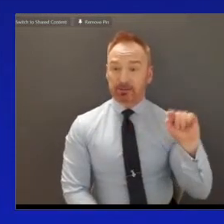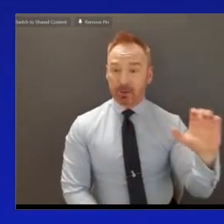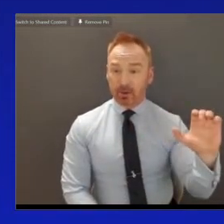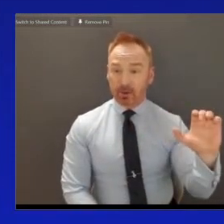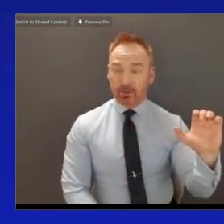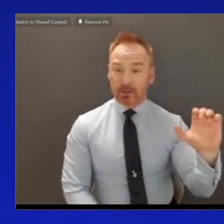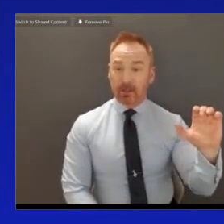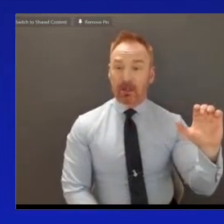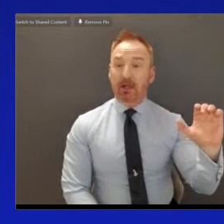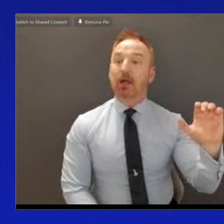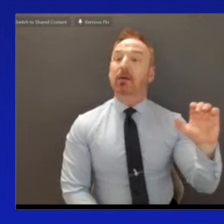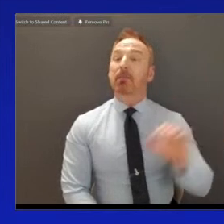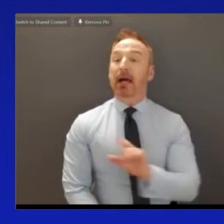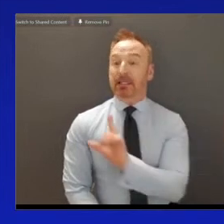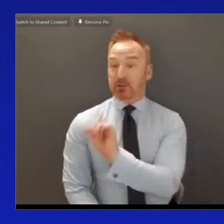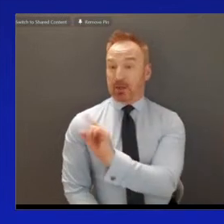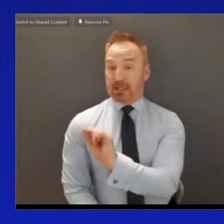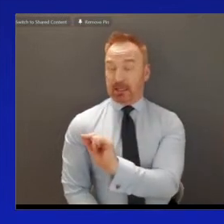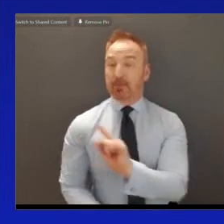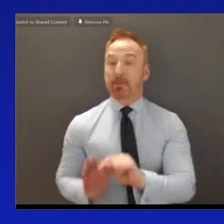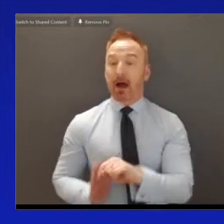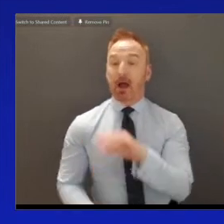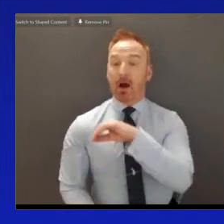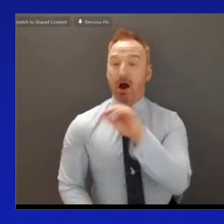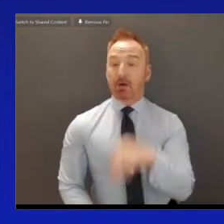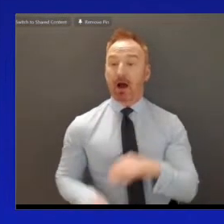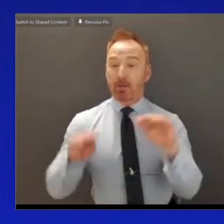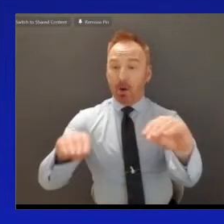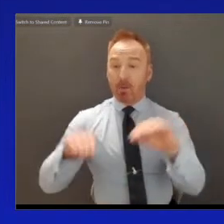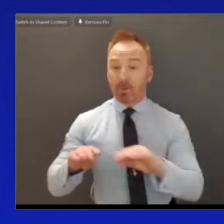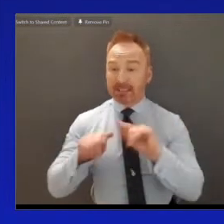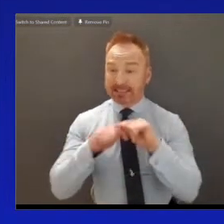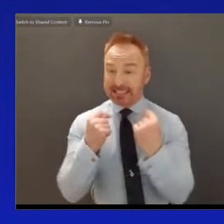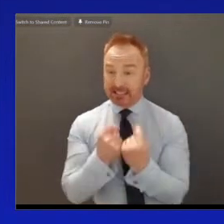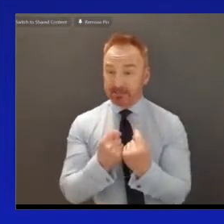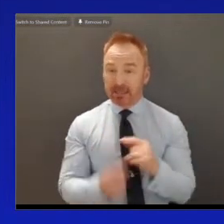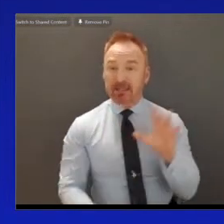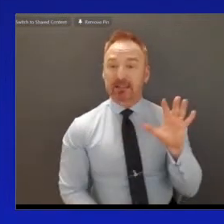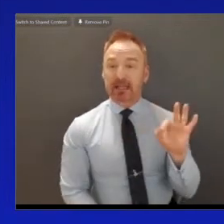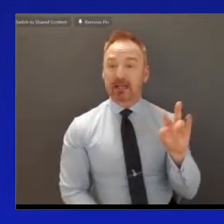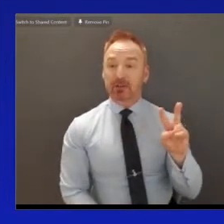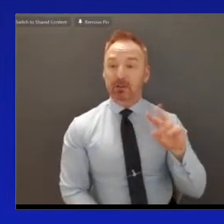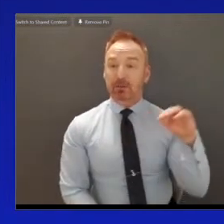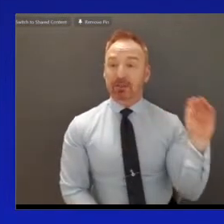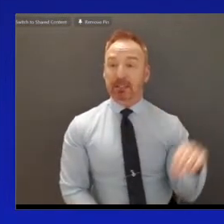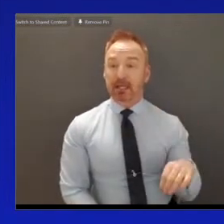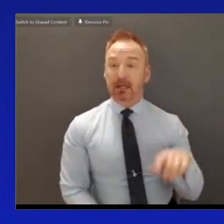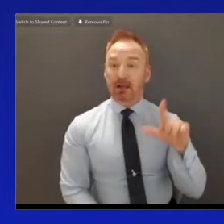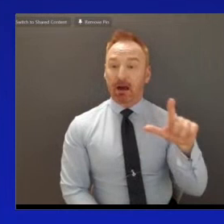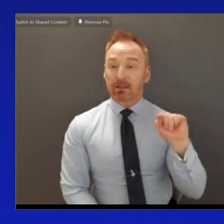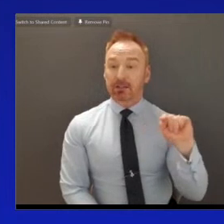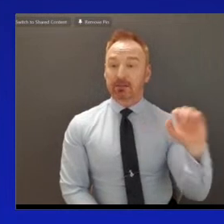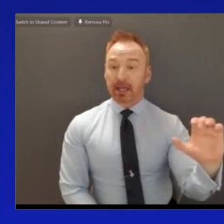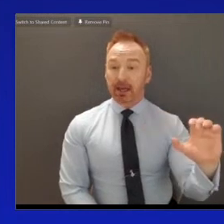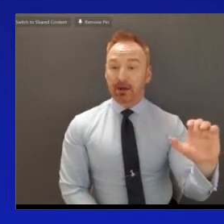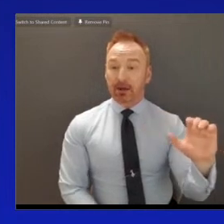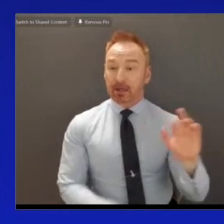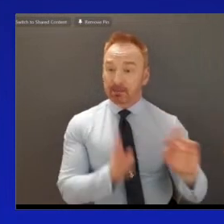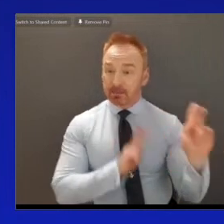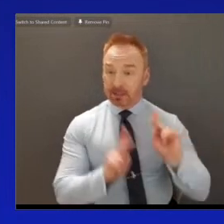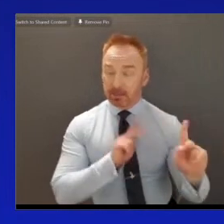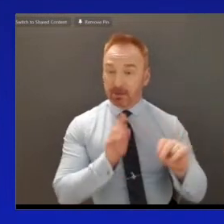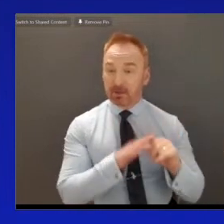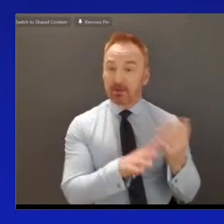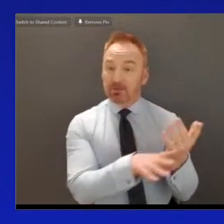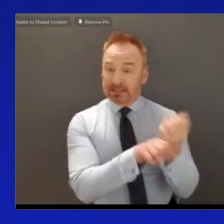our Ottawa mobile vaccination teams. More than 92% of all long-term care home residents have received their first